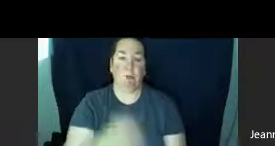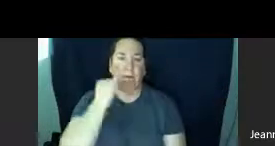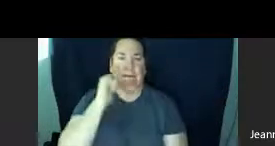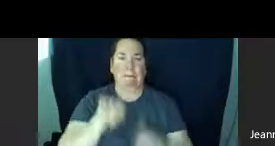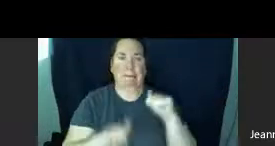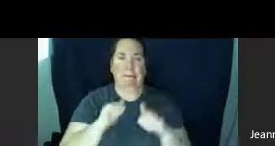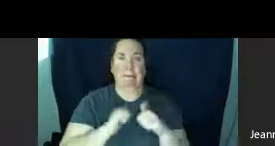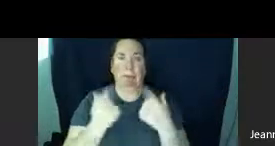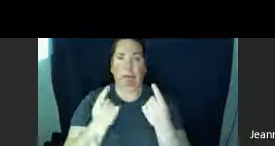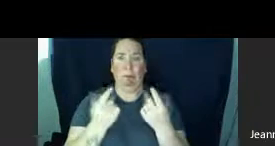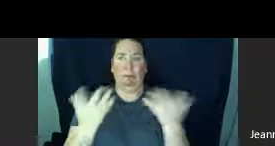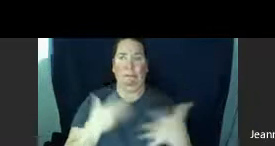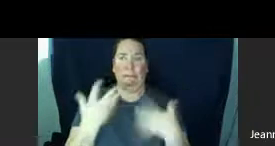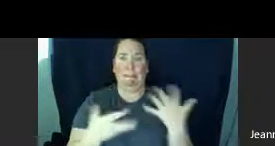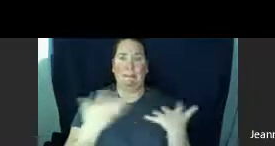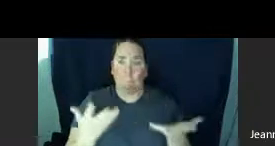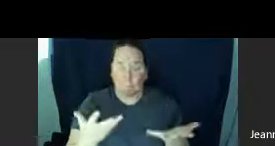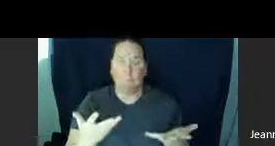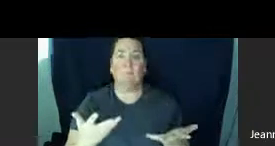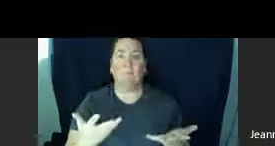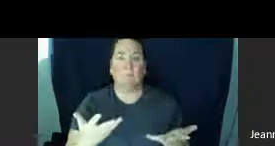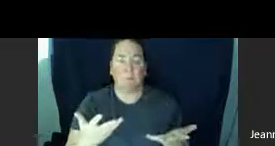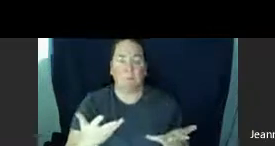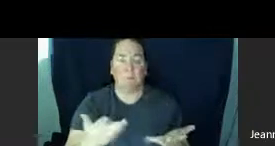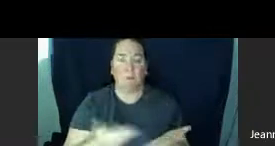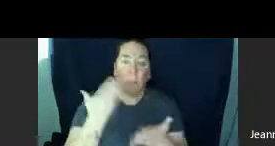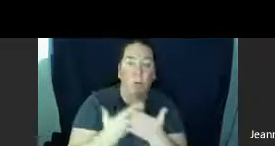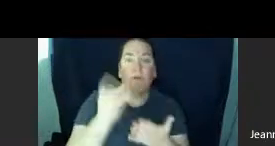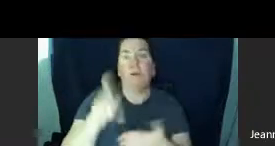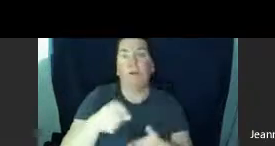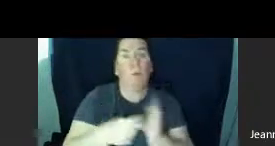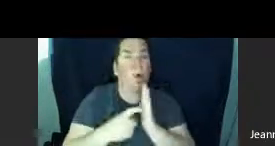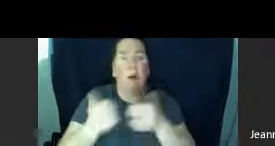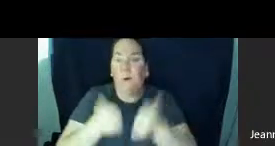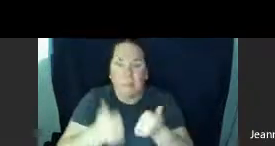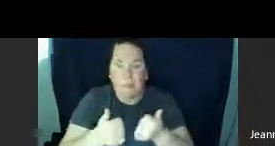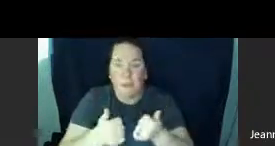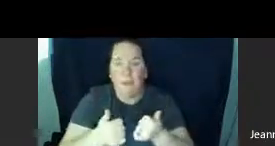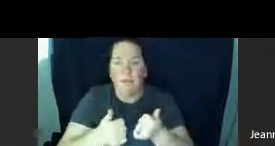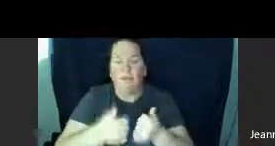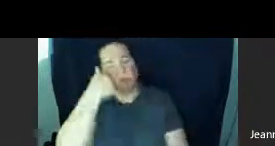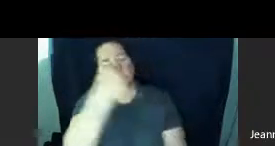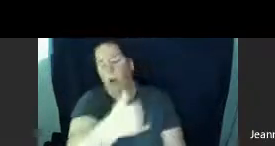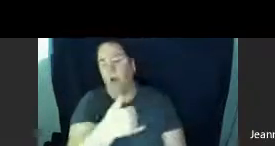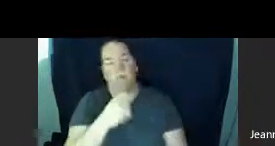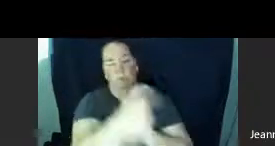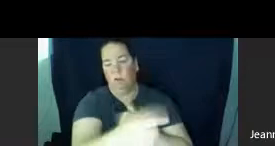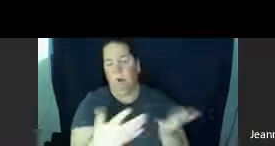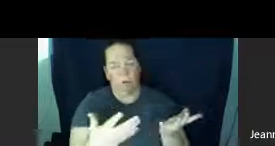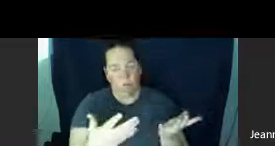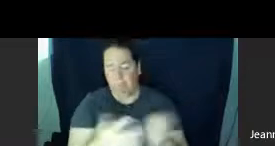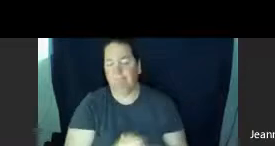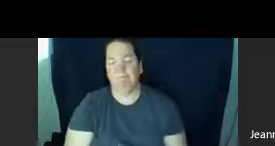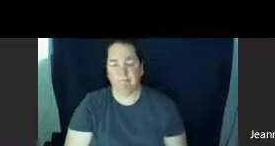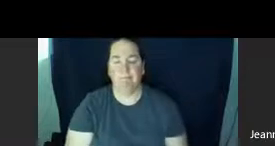wondering, what kind of, I guess, evidence of the positive test needs to be shared with a provider is to just give them a call.